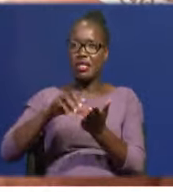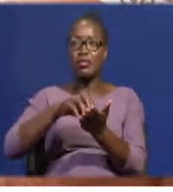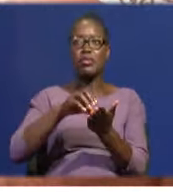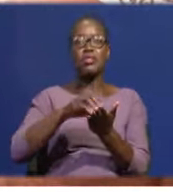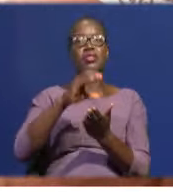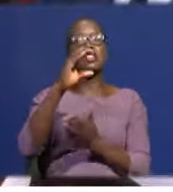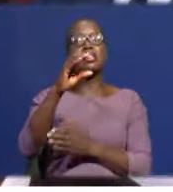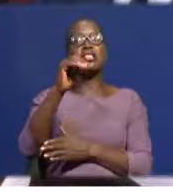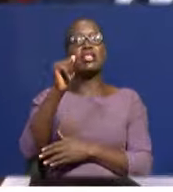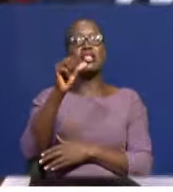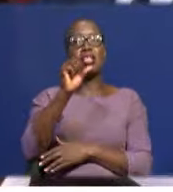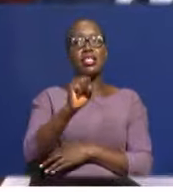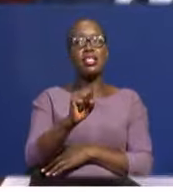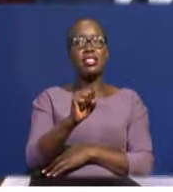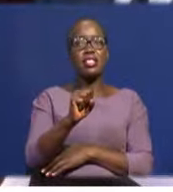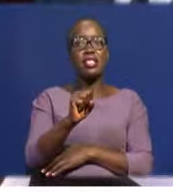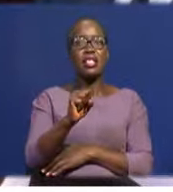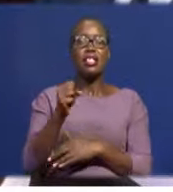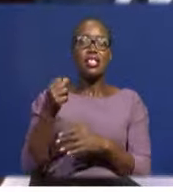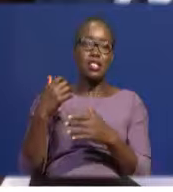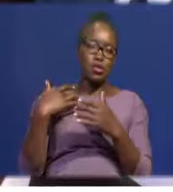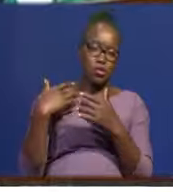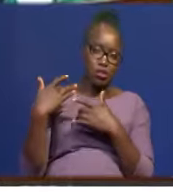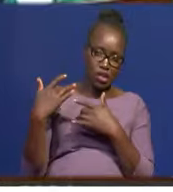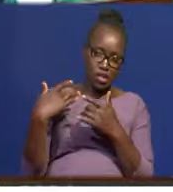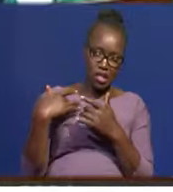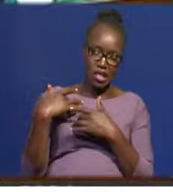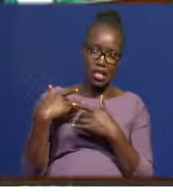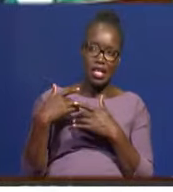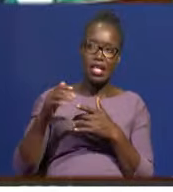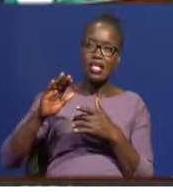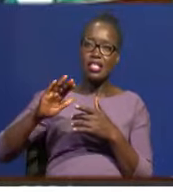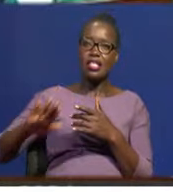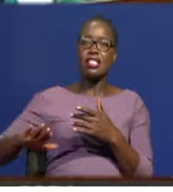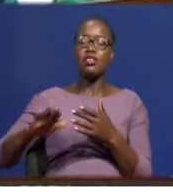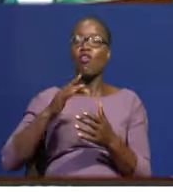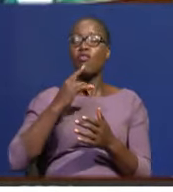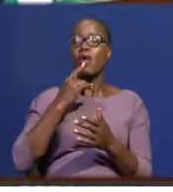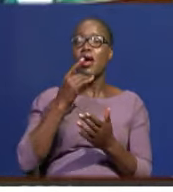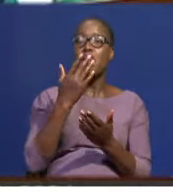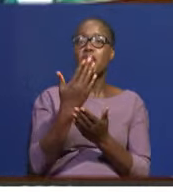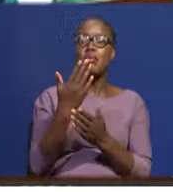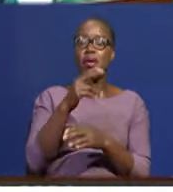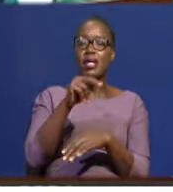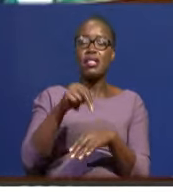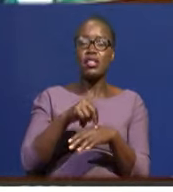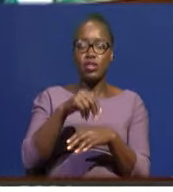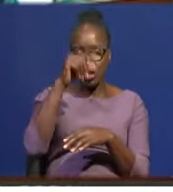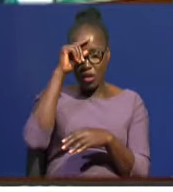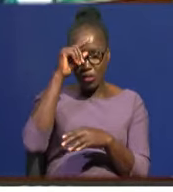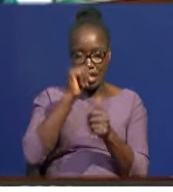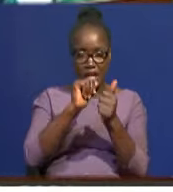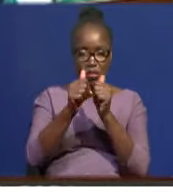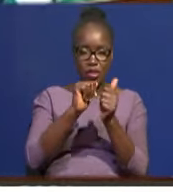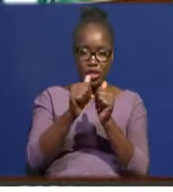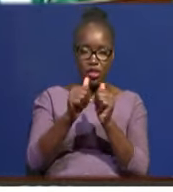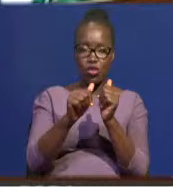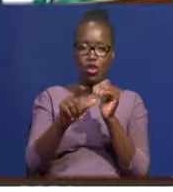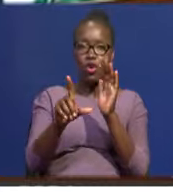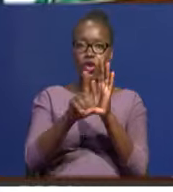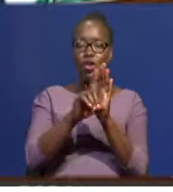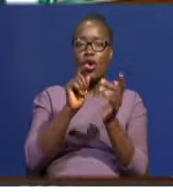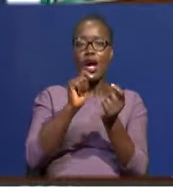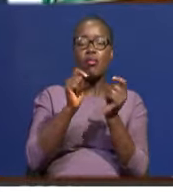Chief Administrative Secretaries is concerned. The next on the order paper was to be the National Government Administration Laws Amendment